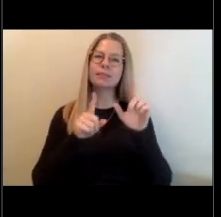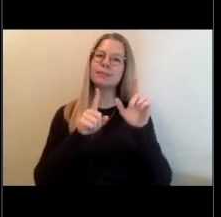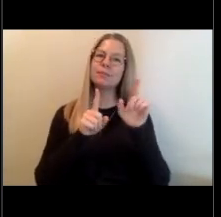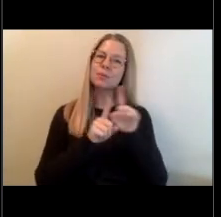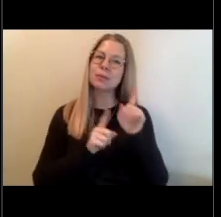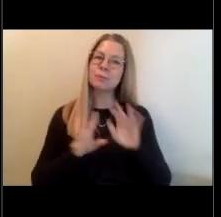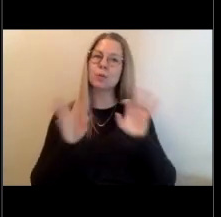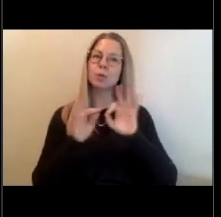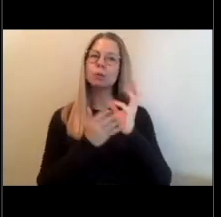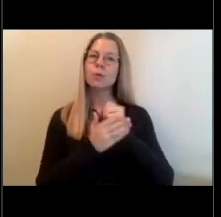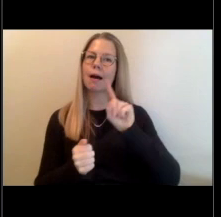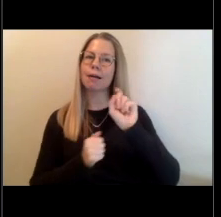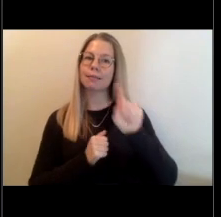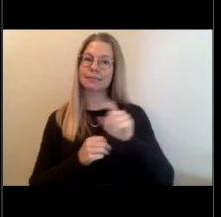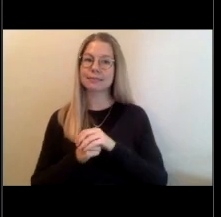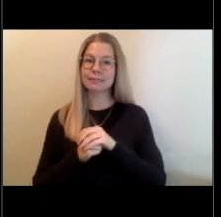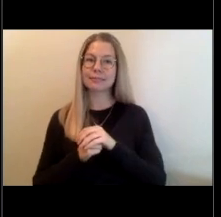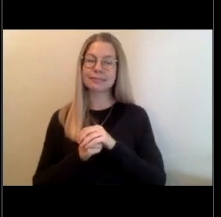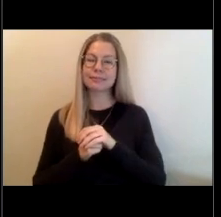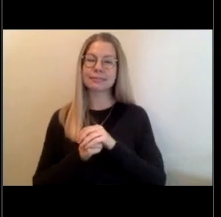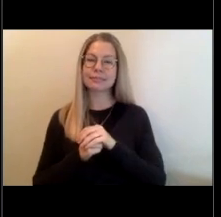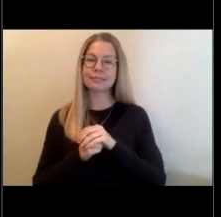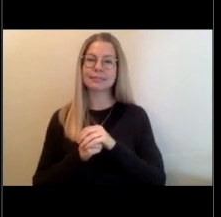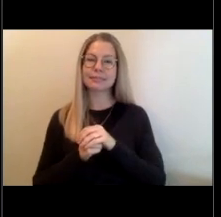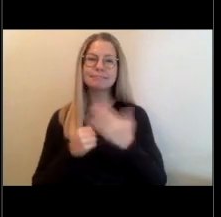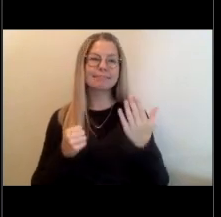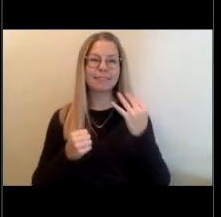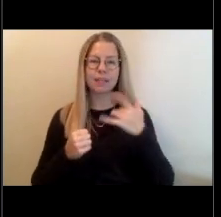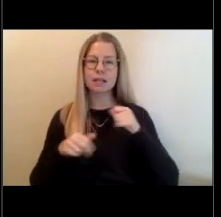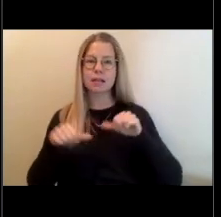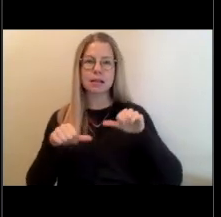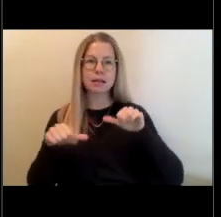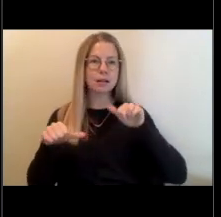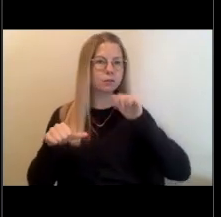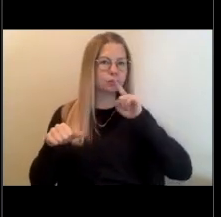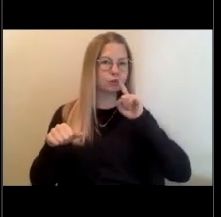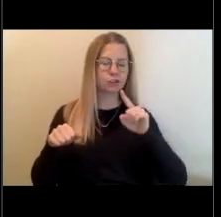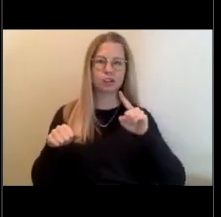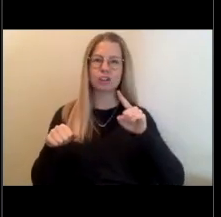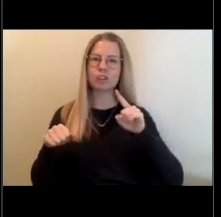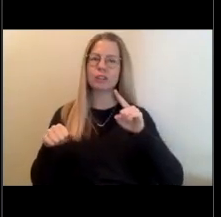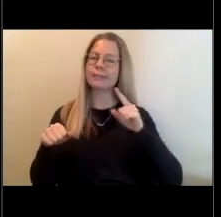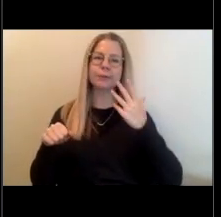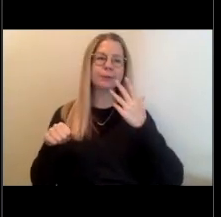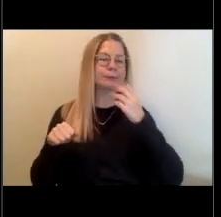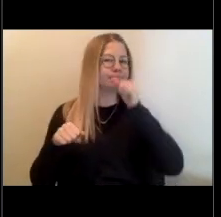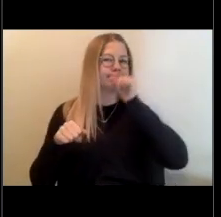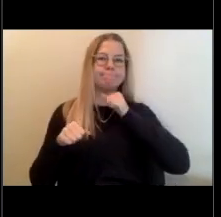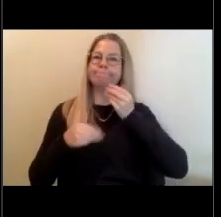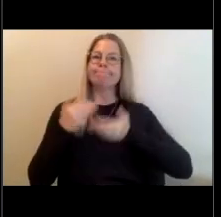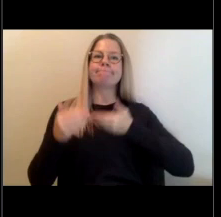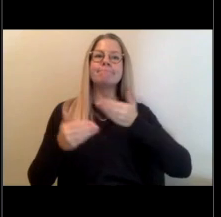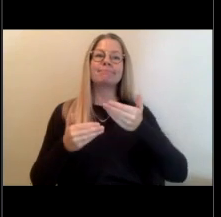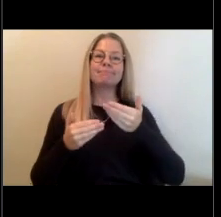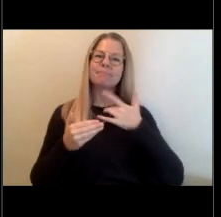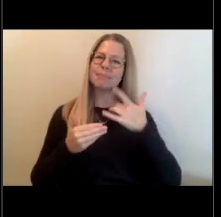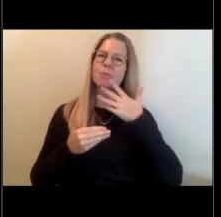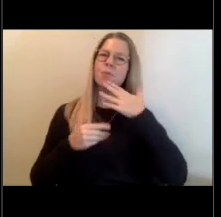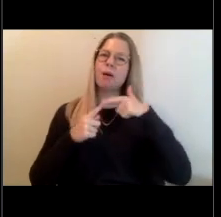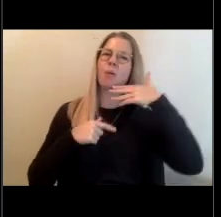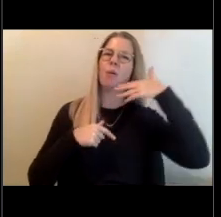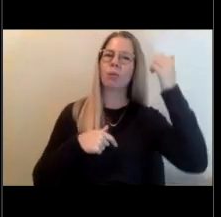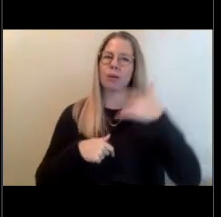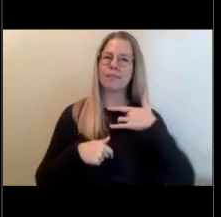in life we often get to the stage where we figure we're too old to ask. We're supposed to be in charge. We're